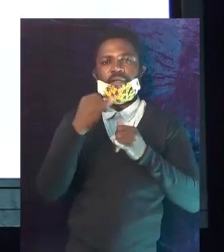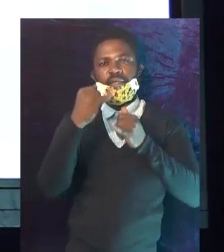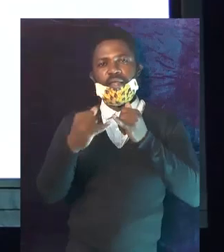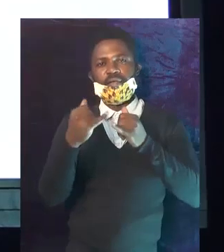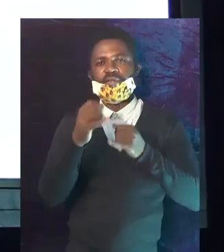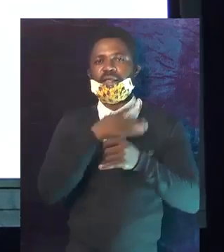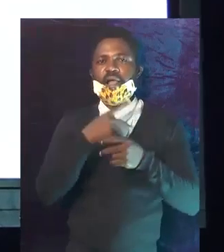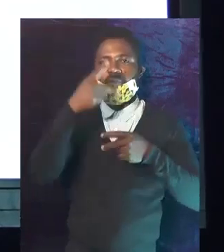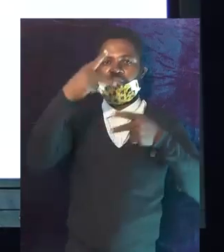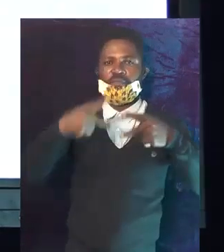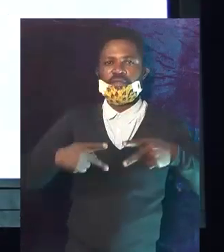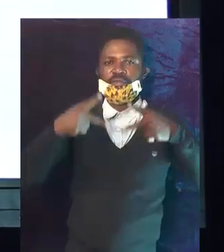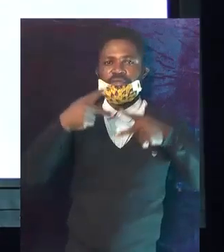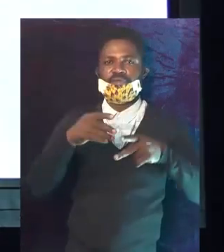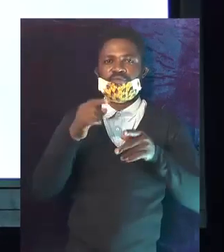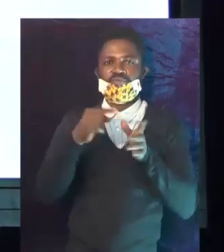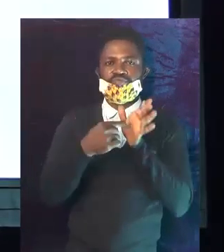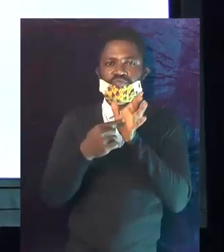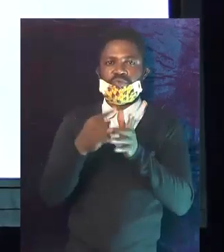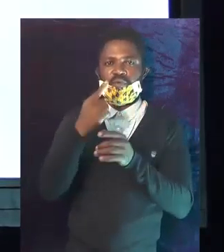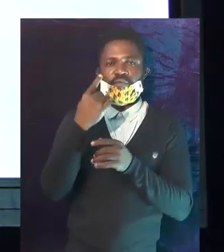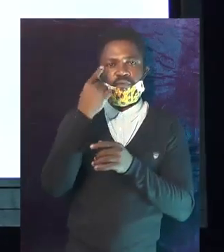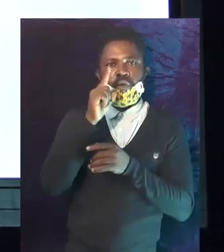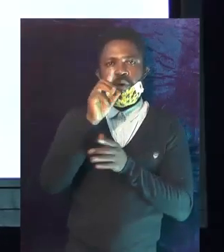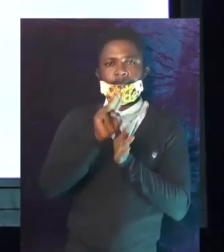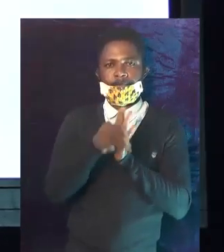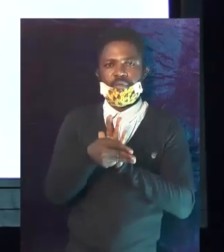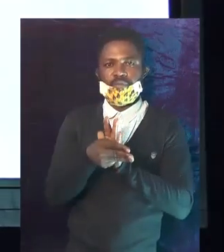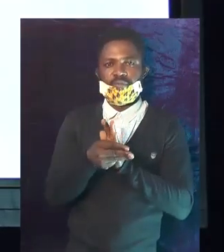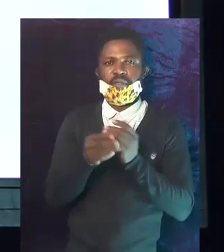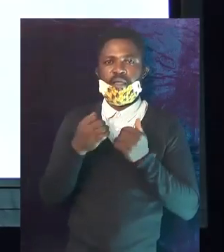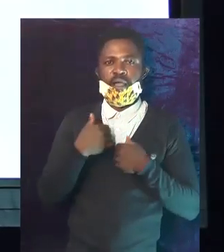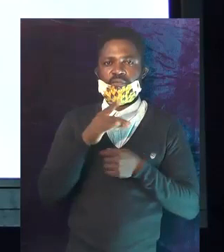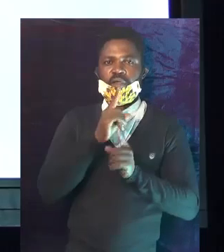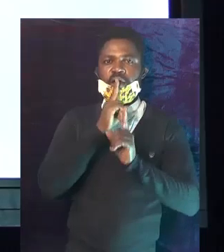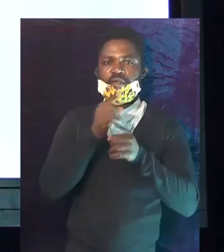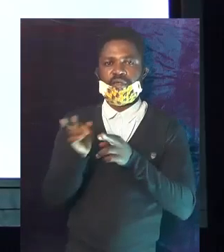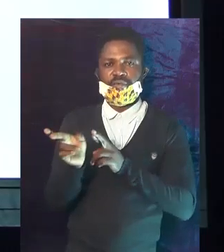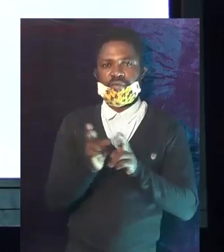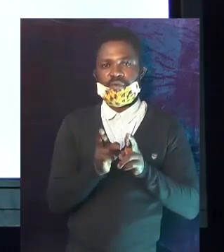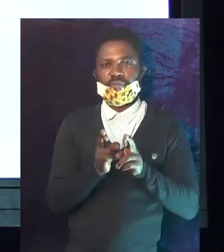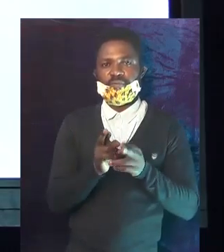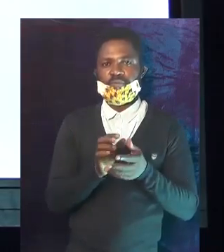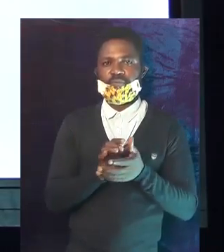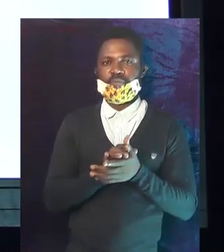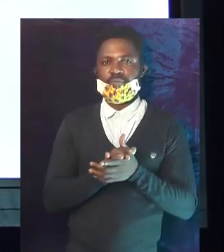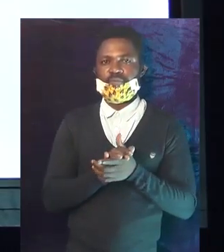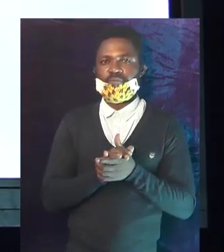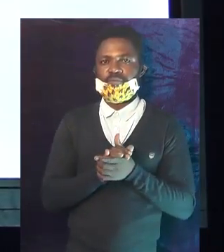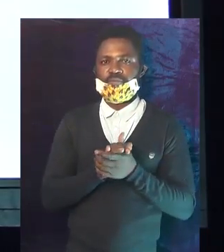many vertices? I will let this go on for 1 minute. You should have your answer ready by the time I come back.